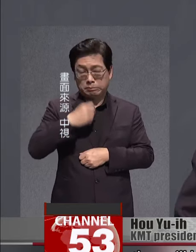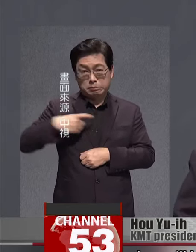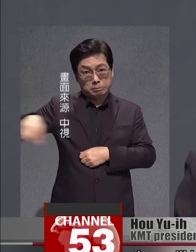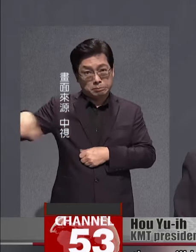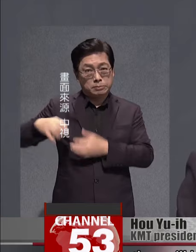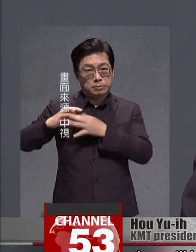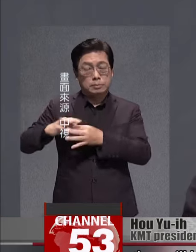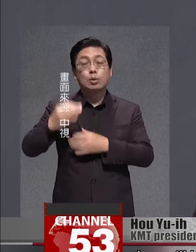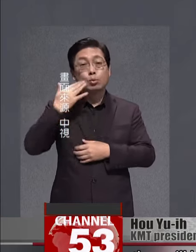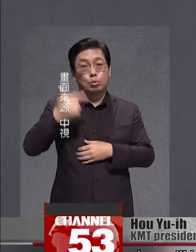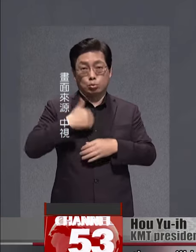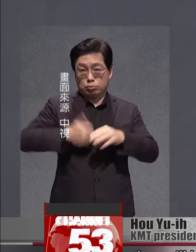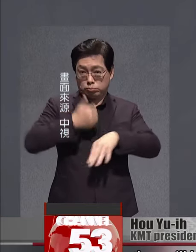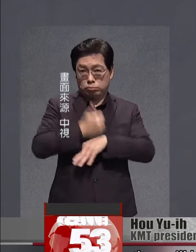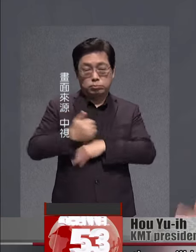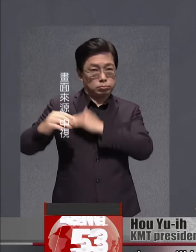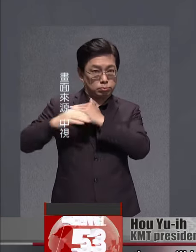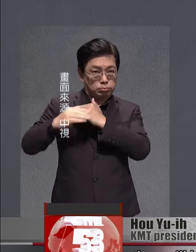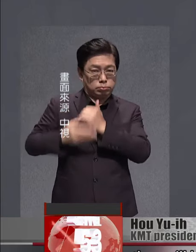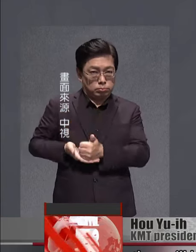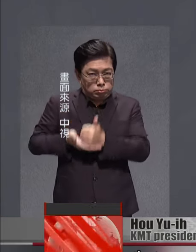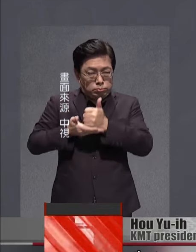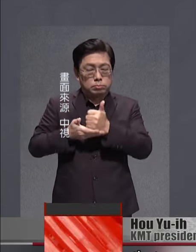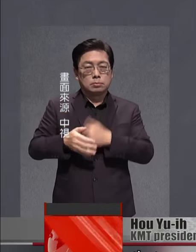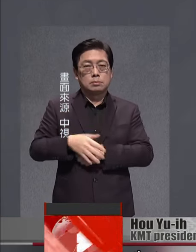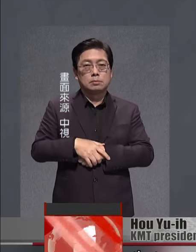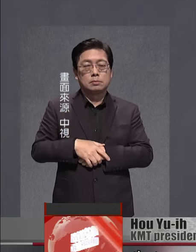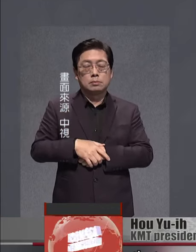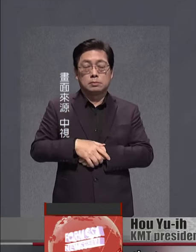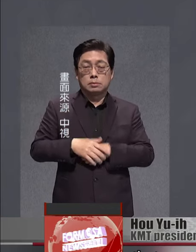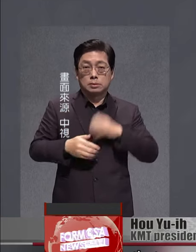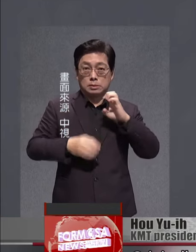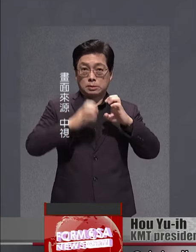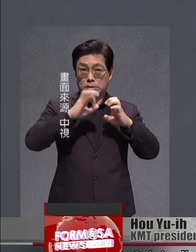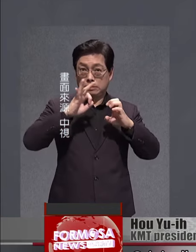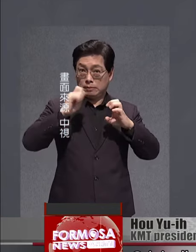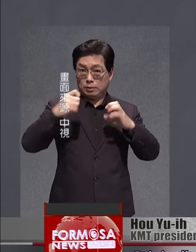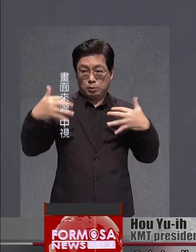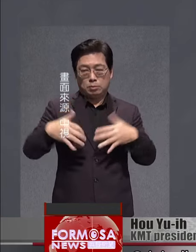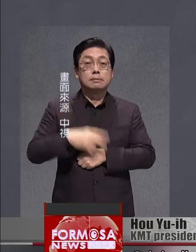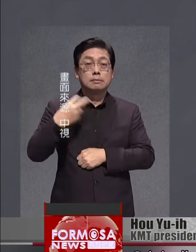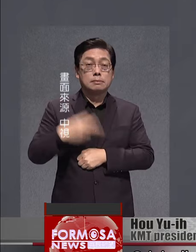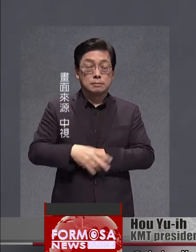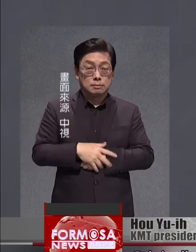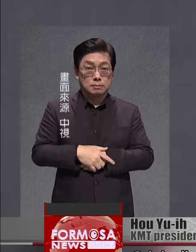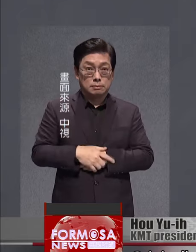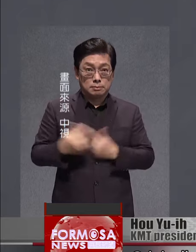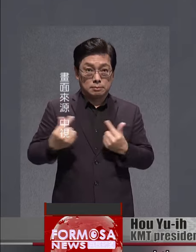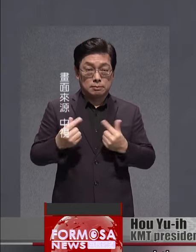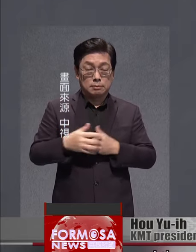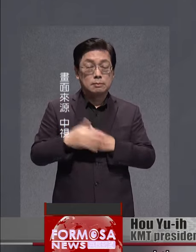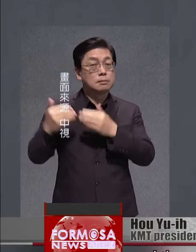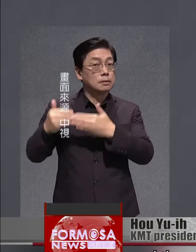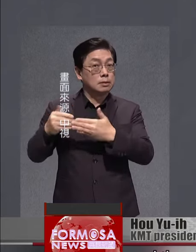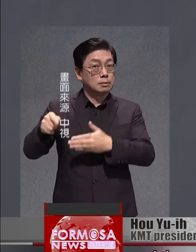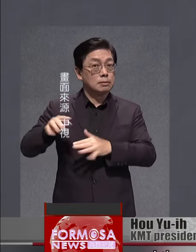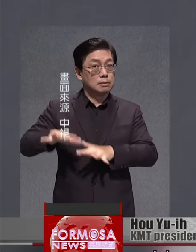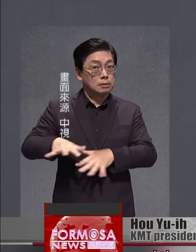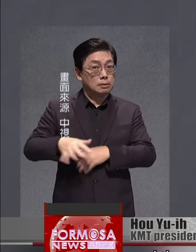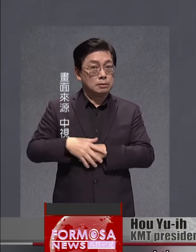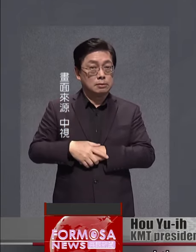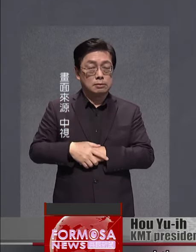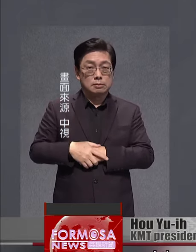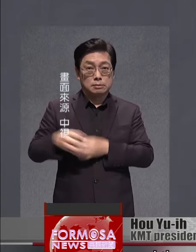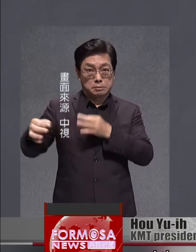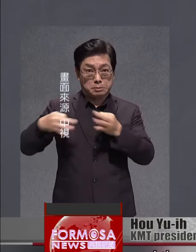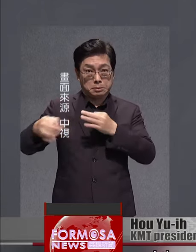rates they will begin to impose on 12 petrochemical products that we export to China. Originally, there were zero tariffs, and they will increase to